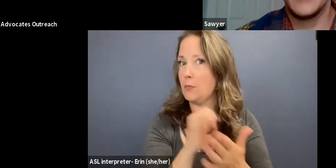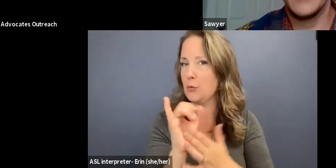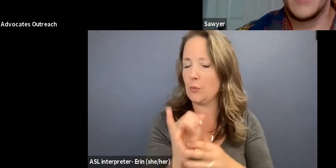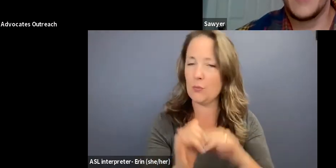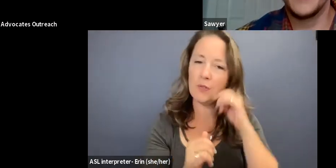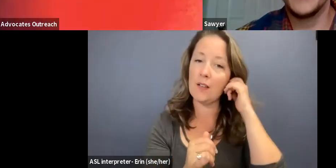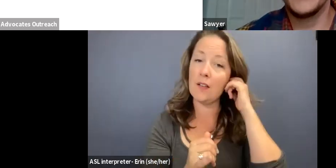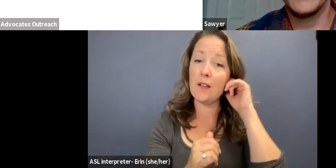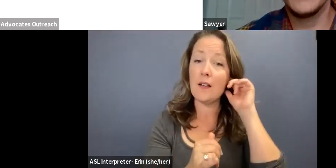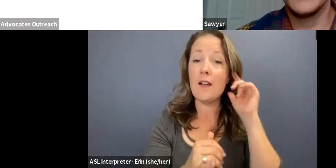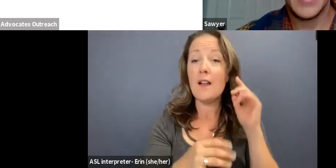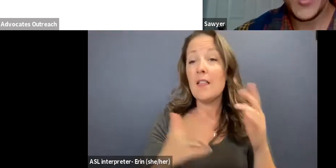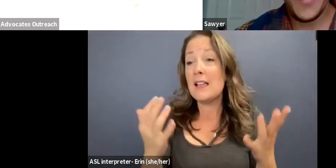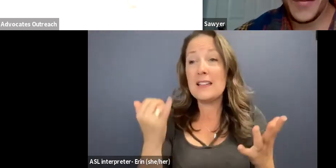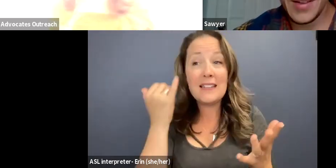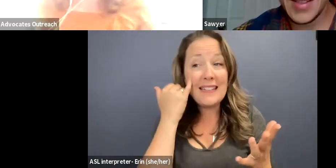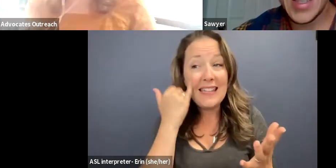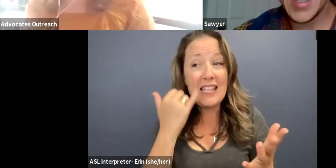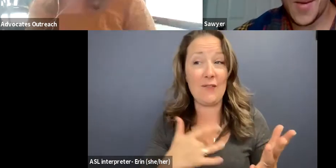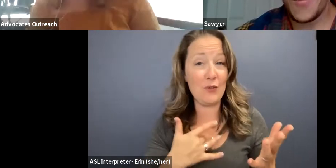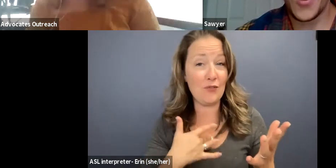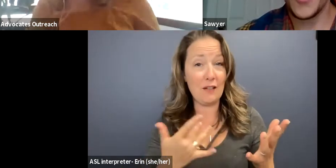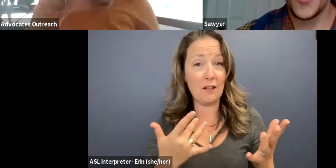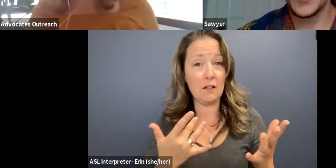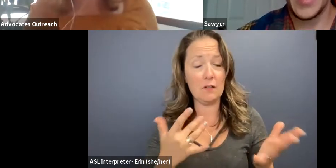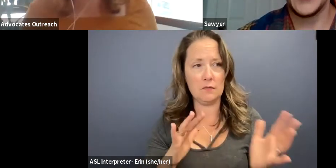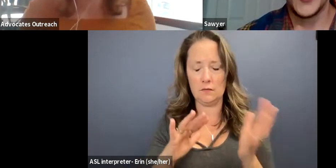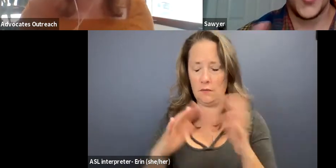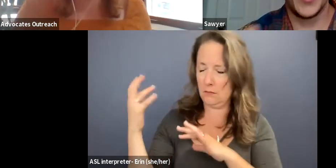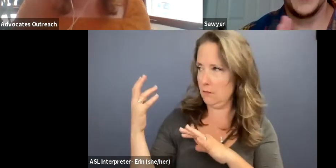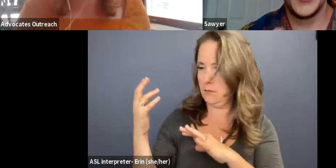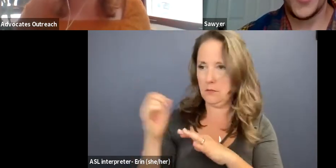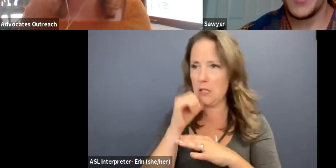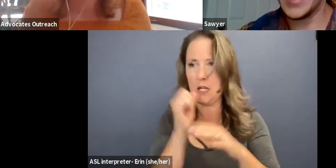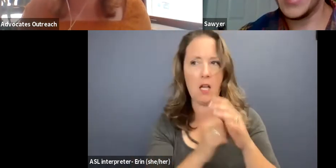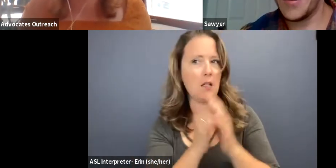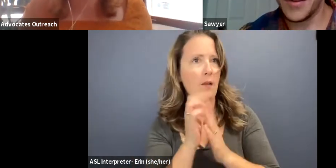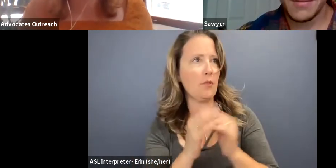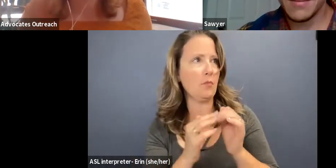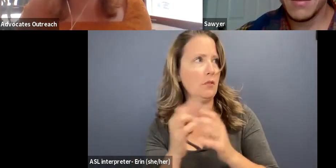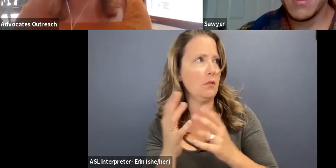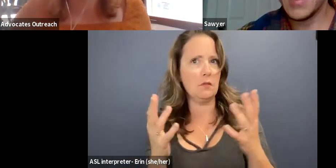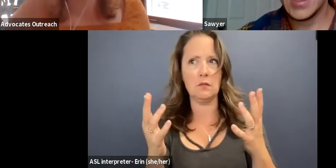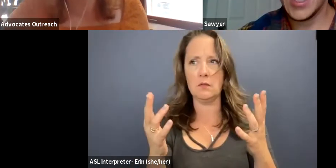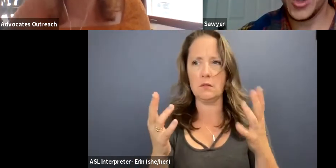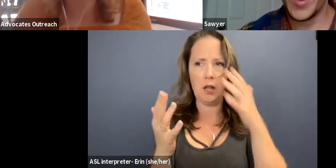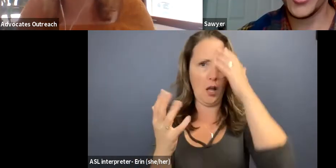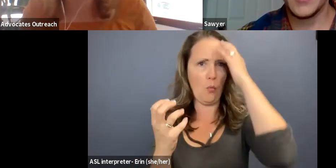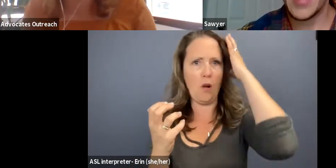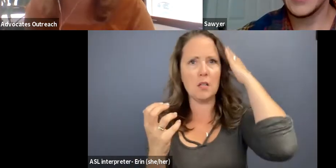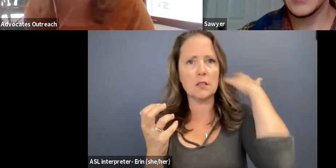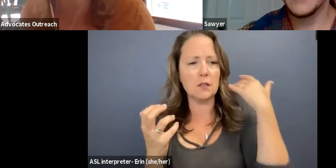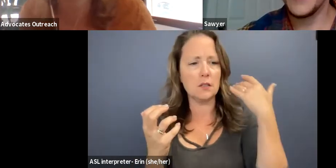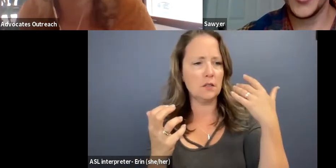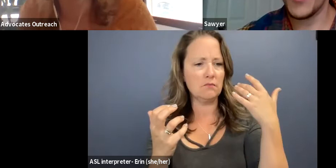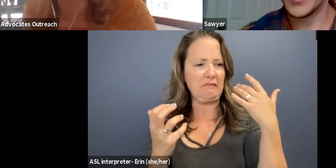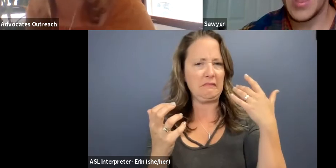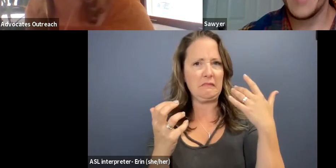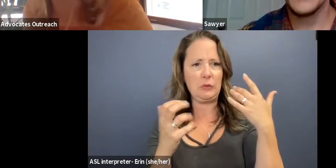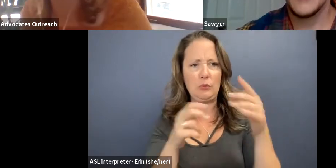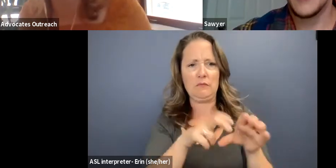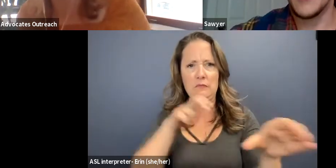follow-up question like, well, so what made you think to ask that? Or why are you wondering about that? Just